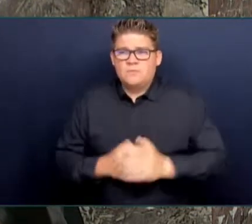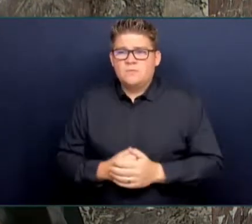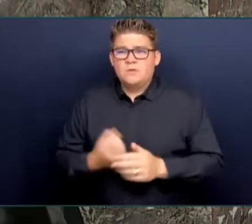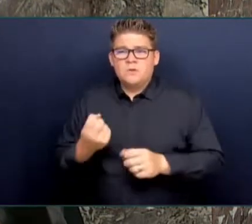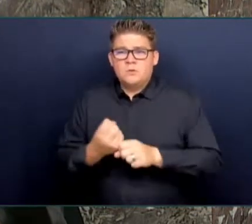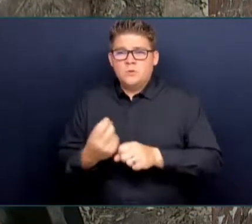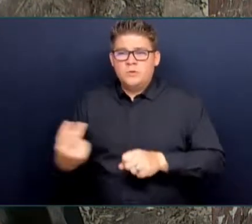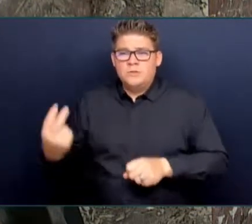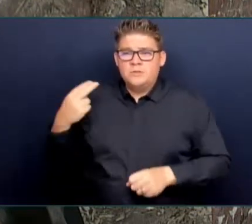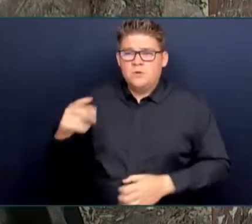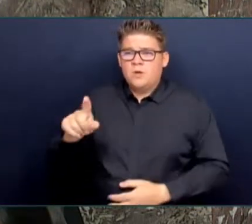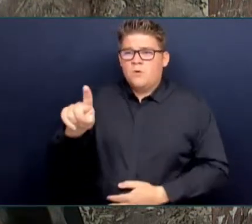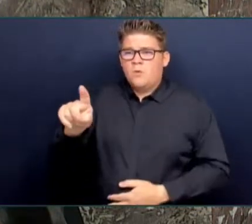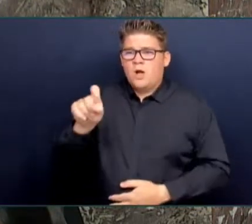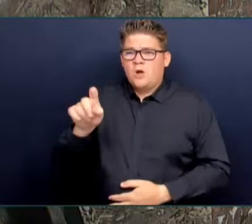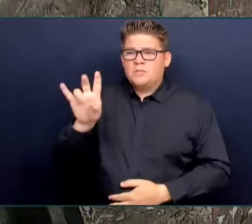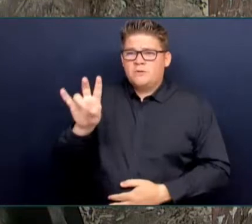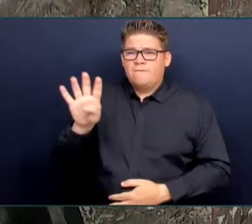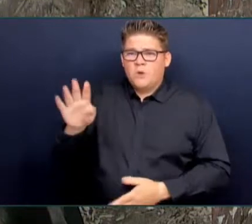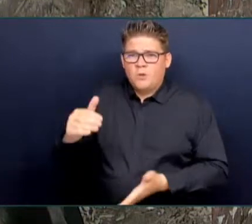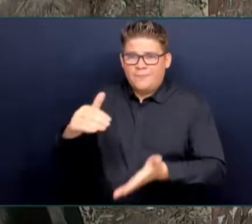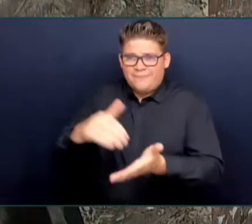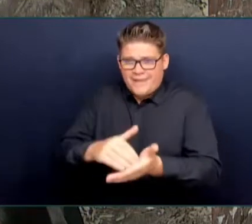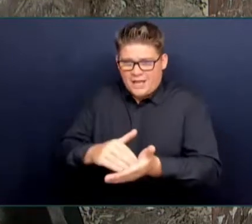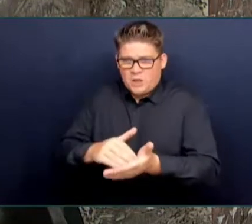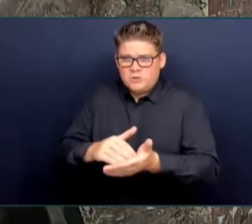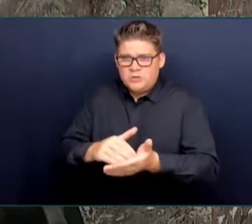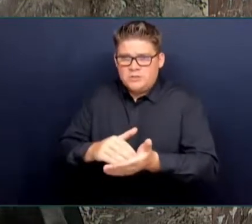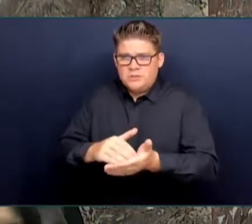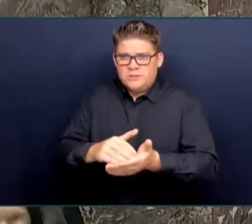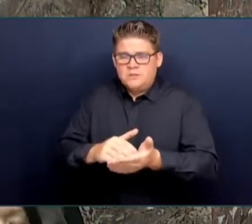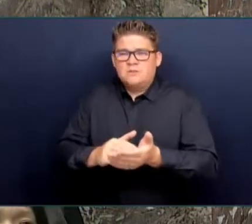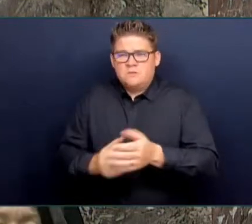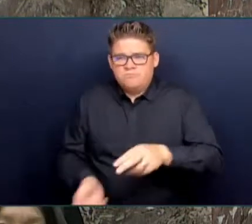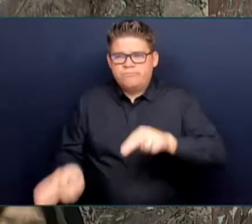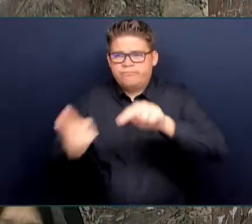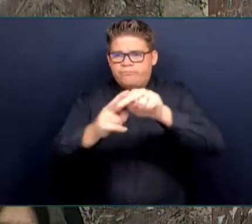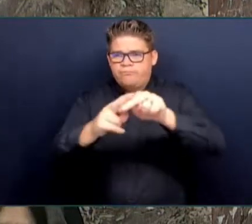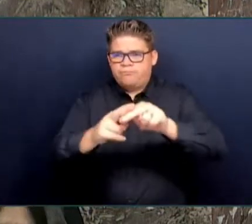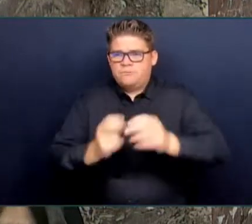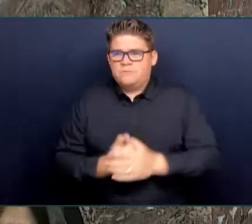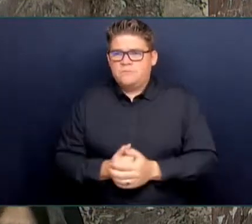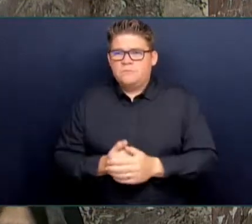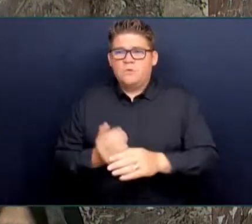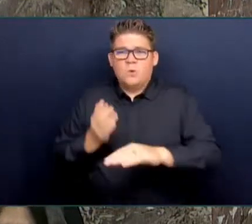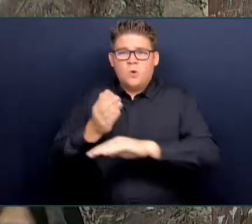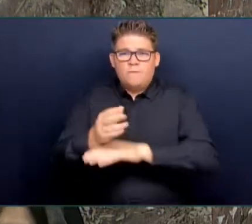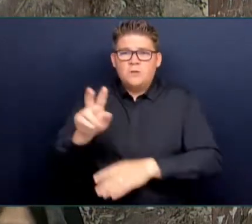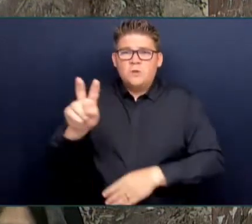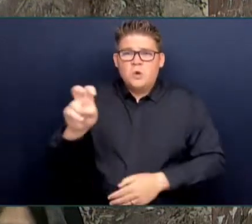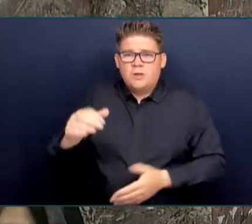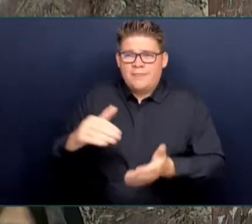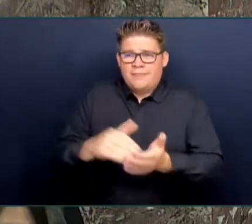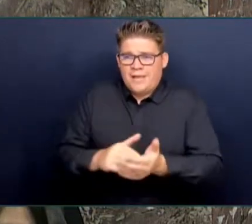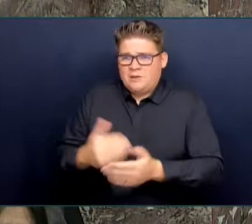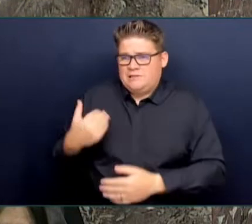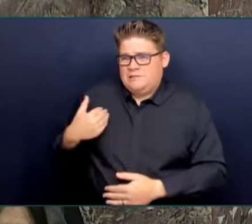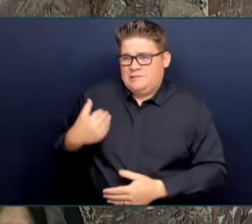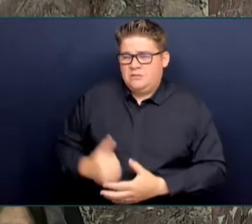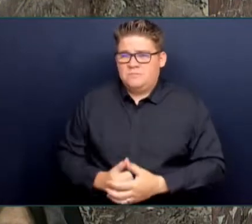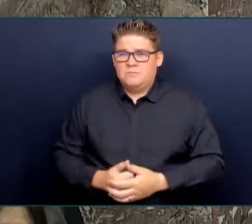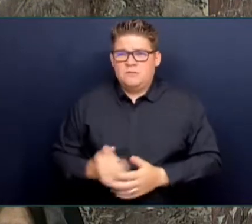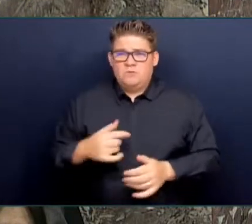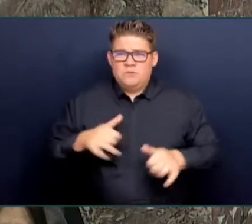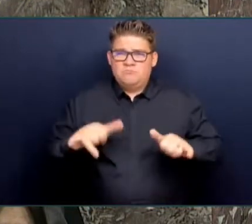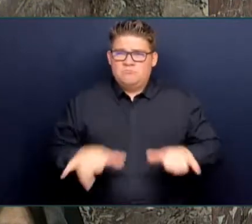Honourable Speaker, can you imagine what the circumstance would be in radiology? But we're not. And why are we not? Because